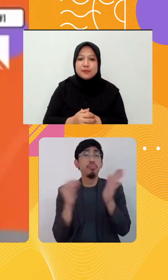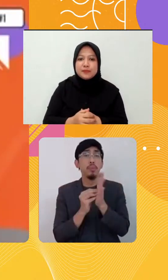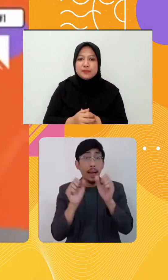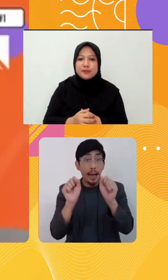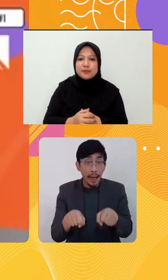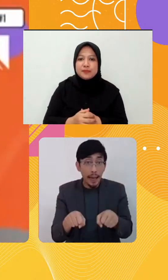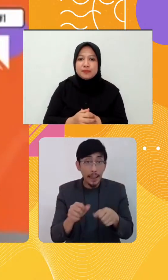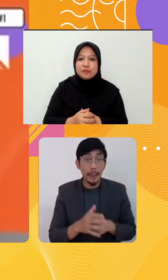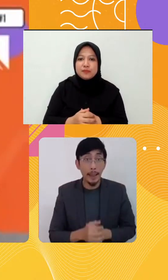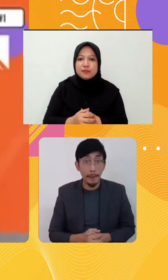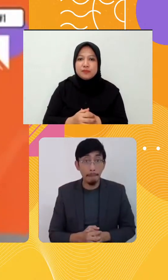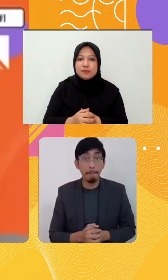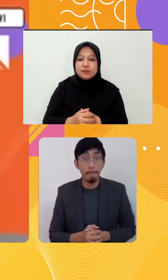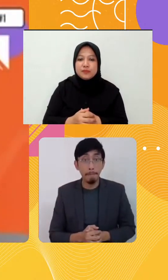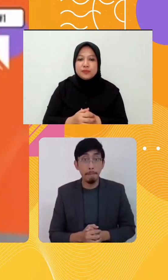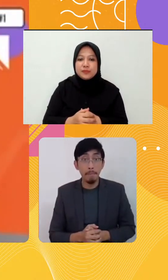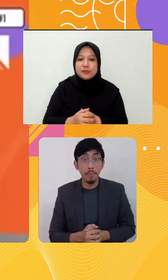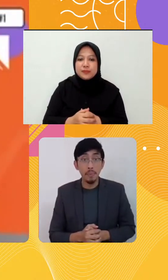Okay.